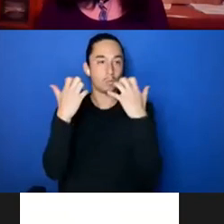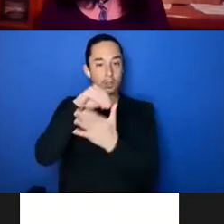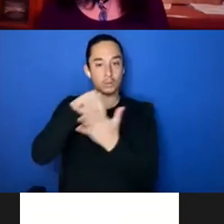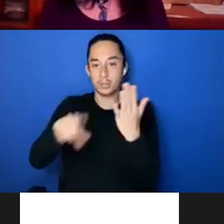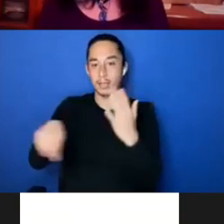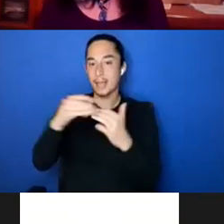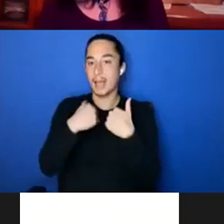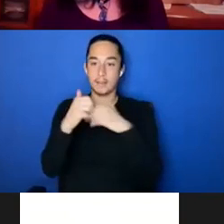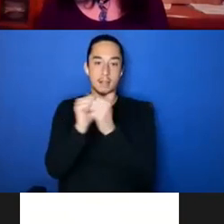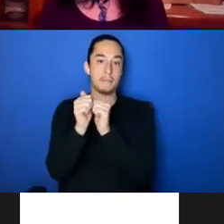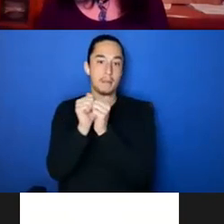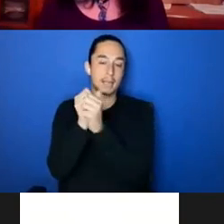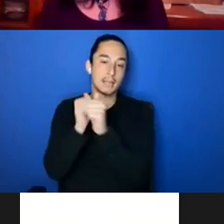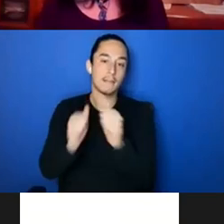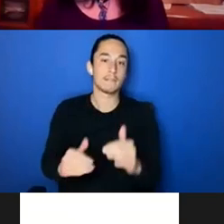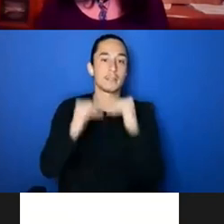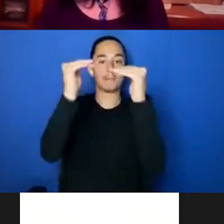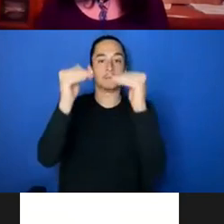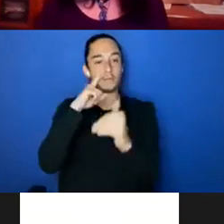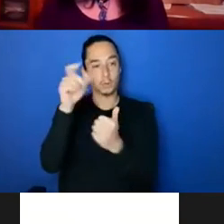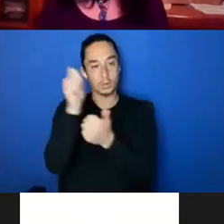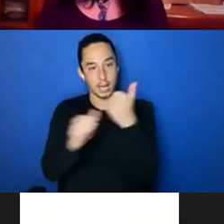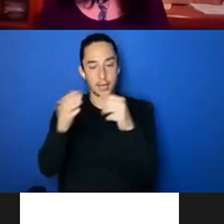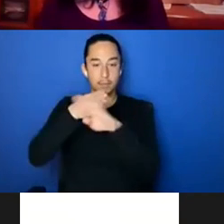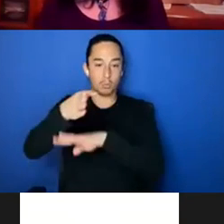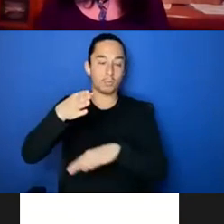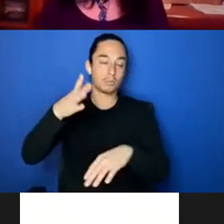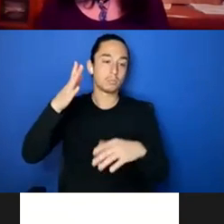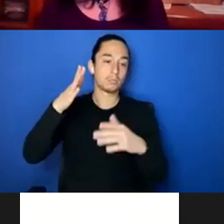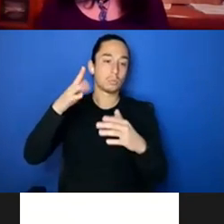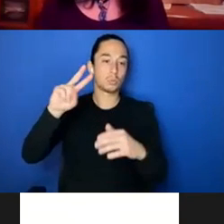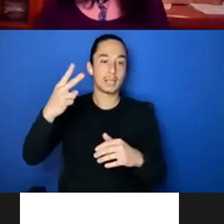in preparation for any of their post-secondary goals.